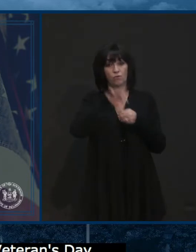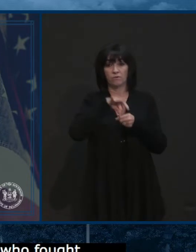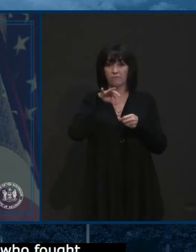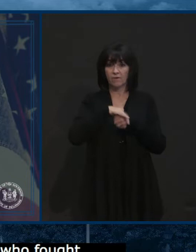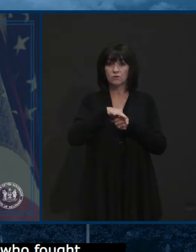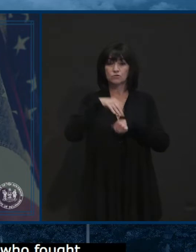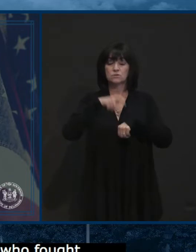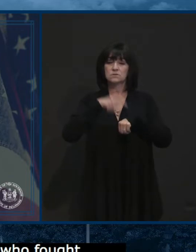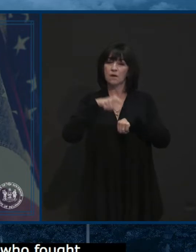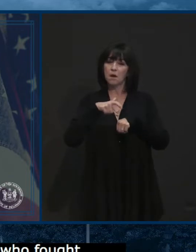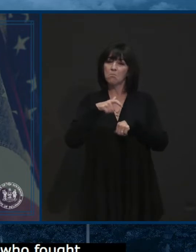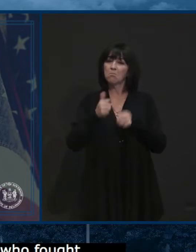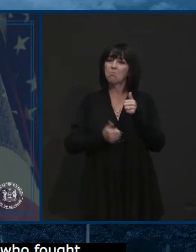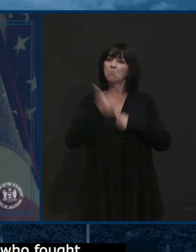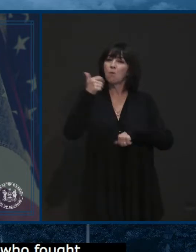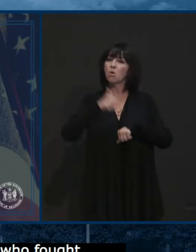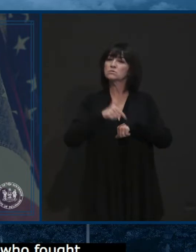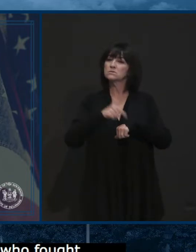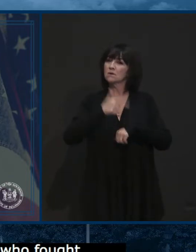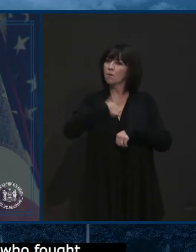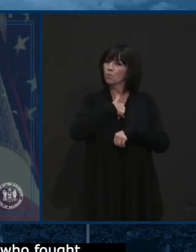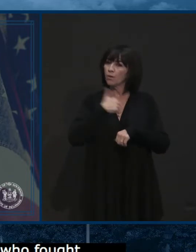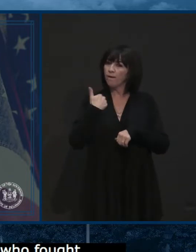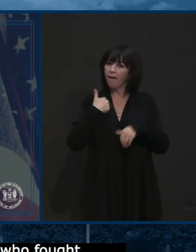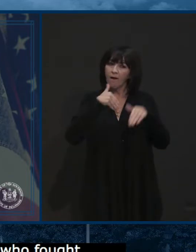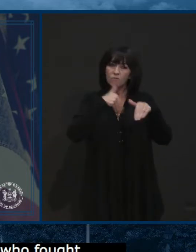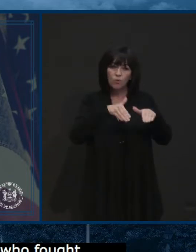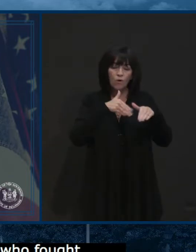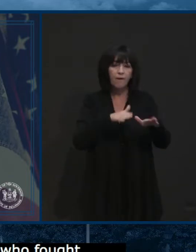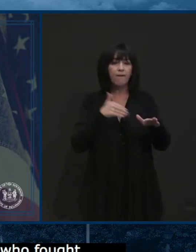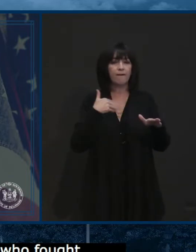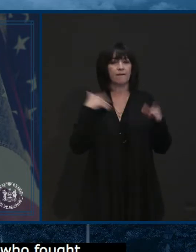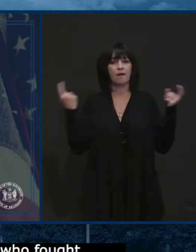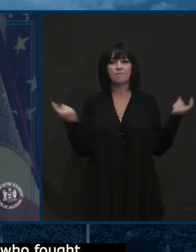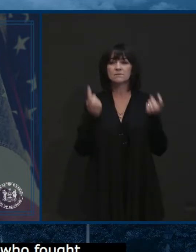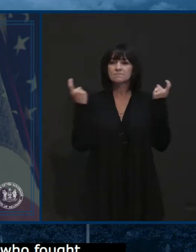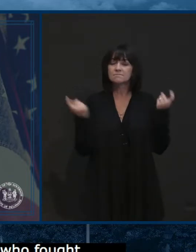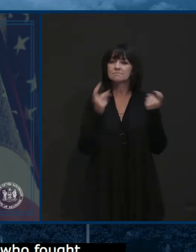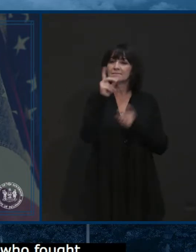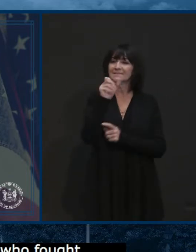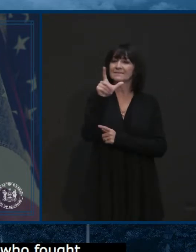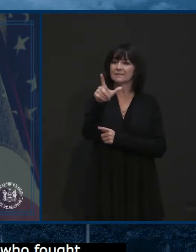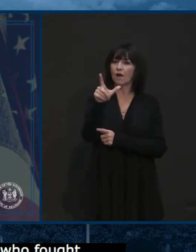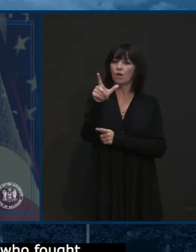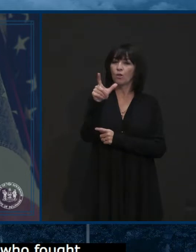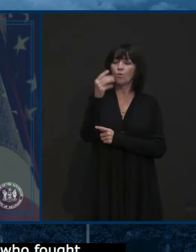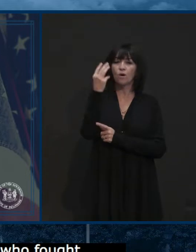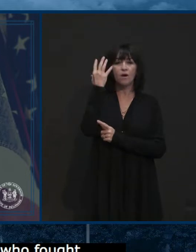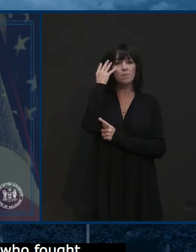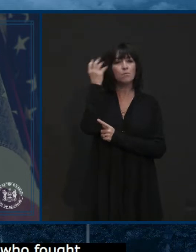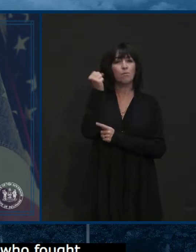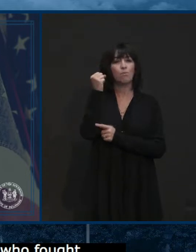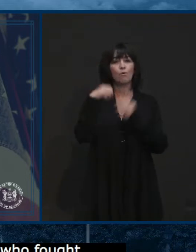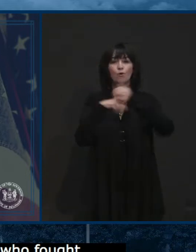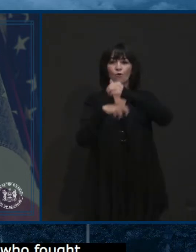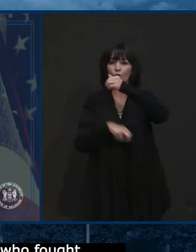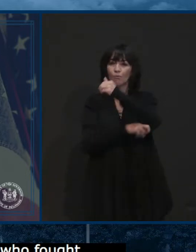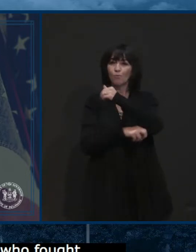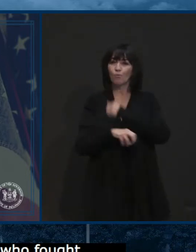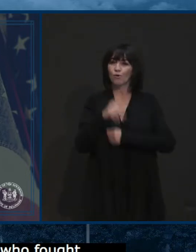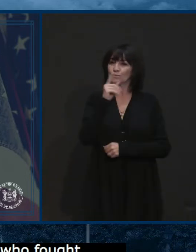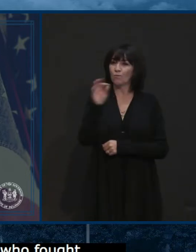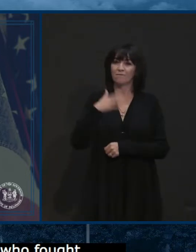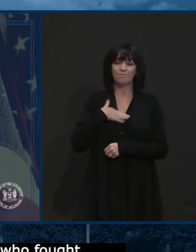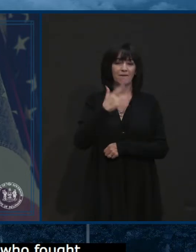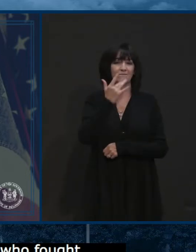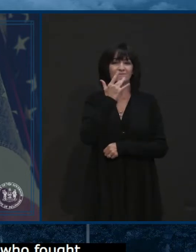celebrate Veterans Day with a ceremony out at the Delaware Memorial Bridge. It's always been one of my favorites, going back nearly 30